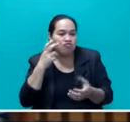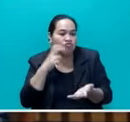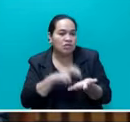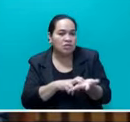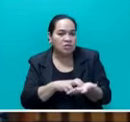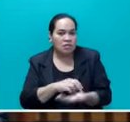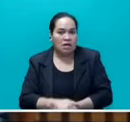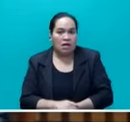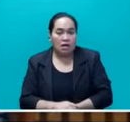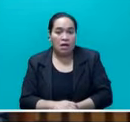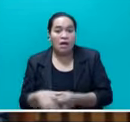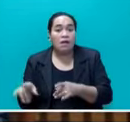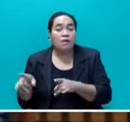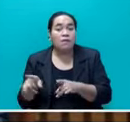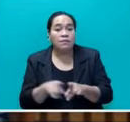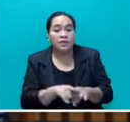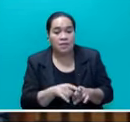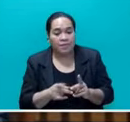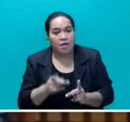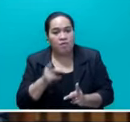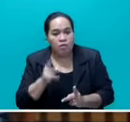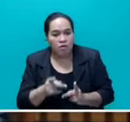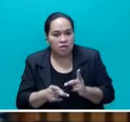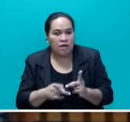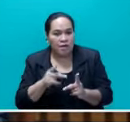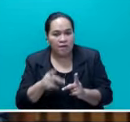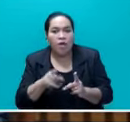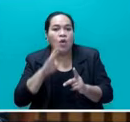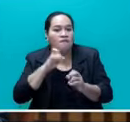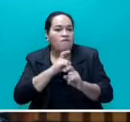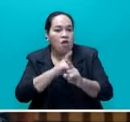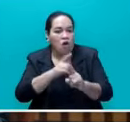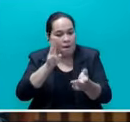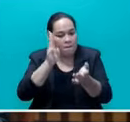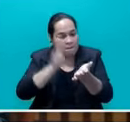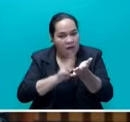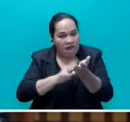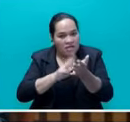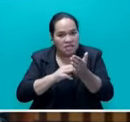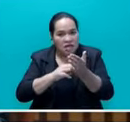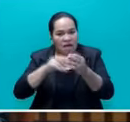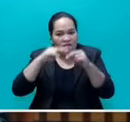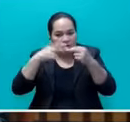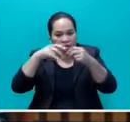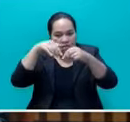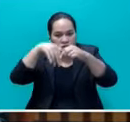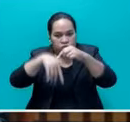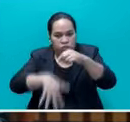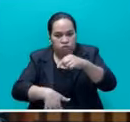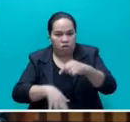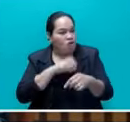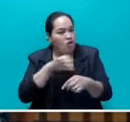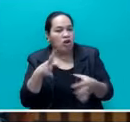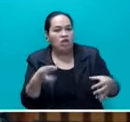In which case, in most cases, they have to go through the patrilineal line. And if not, there has to be an agreement. And all